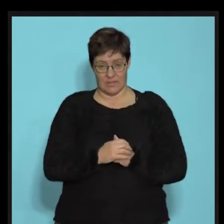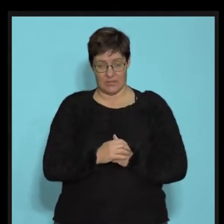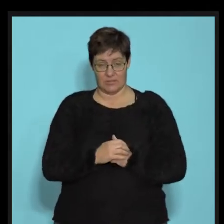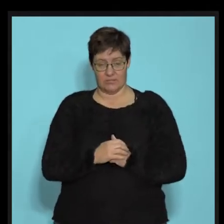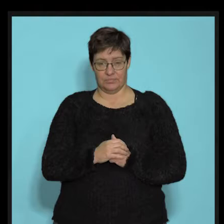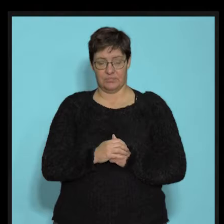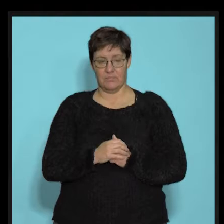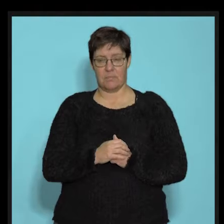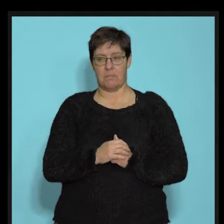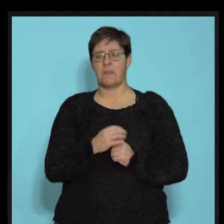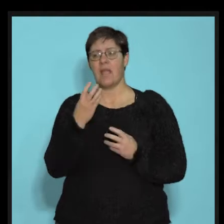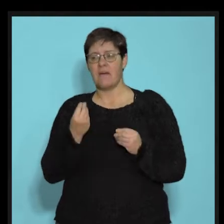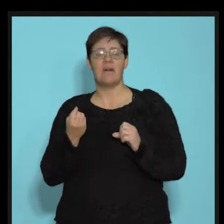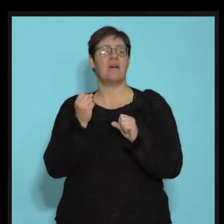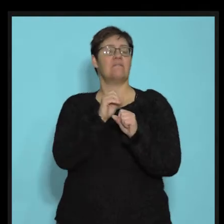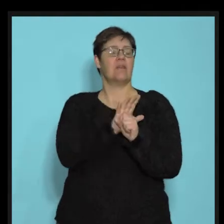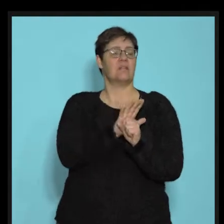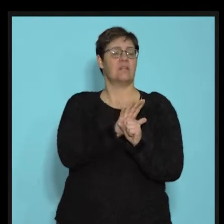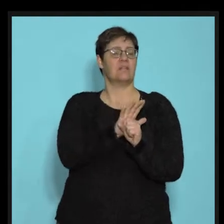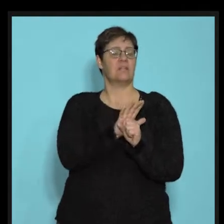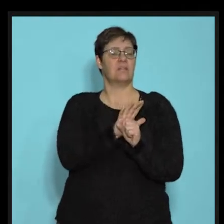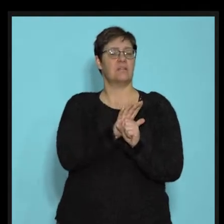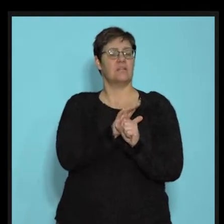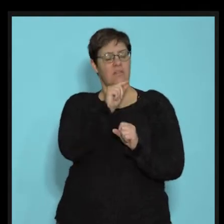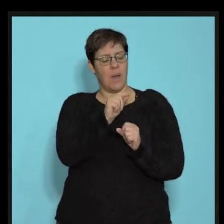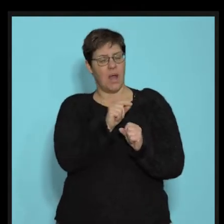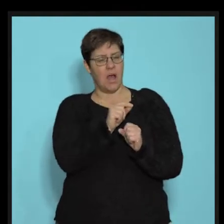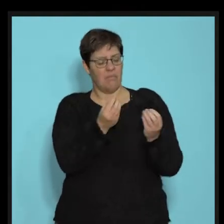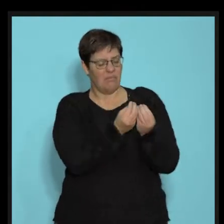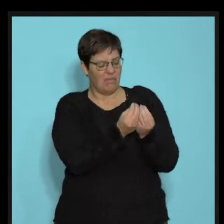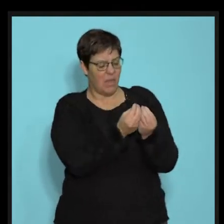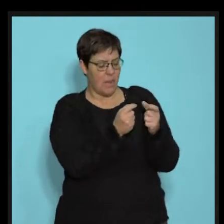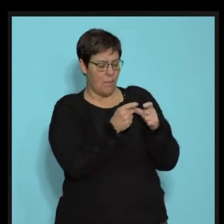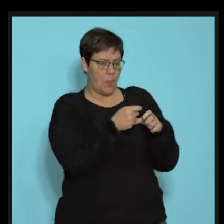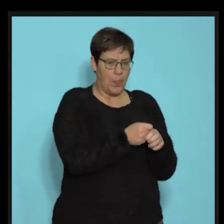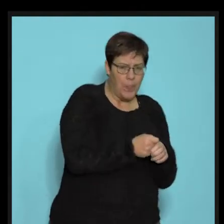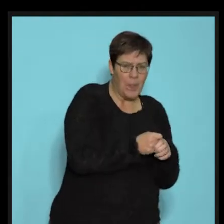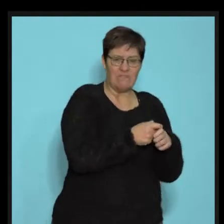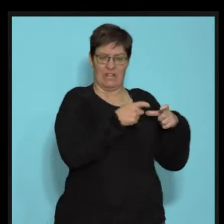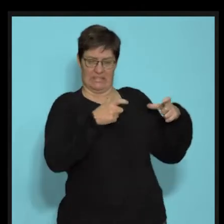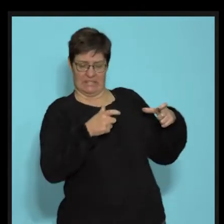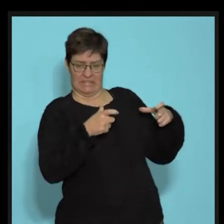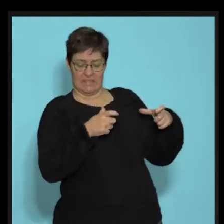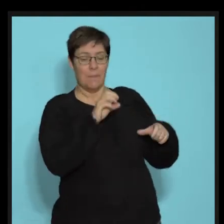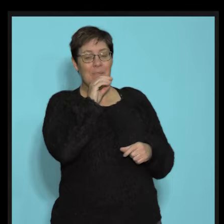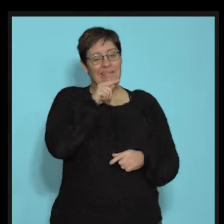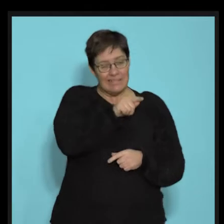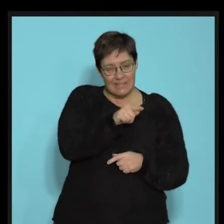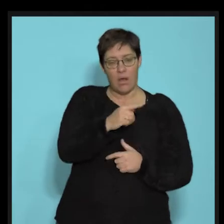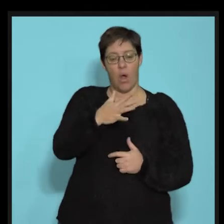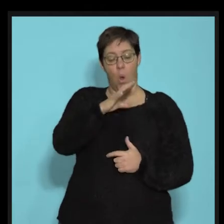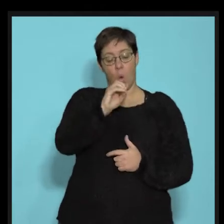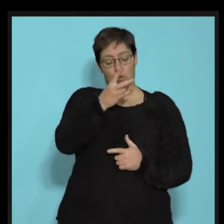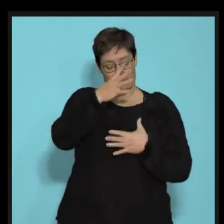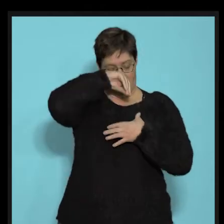have, an effect on how big is the organism. It will have an effect on how it needs to be able to bring in